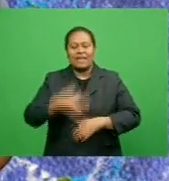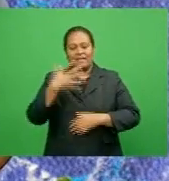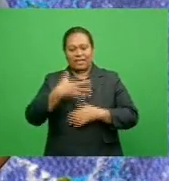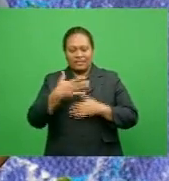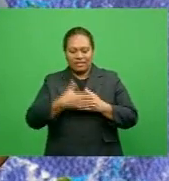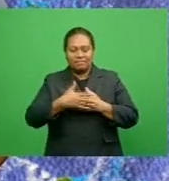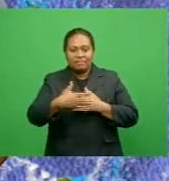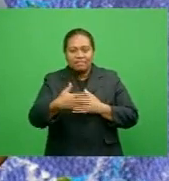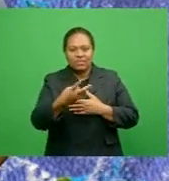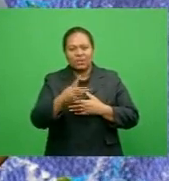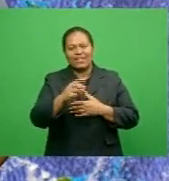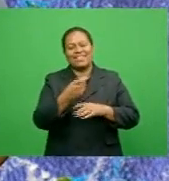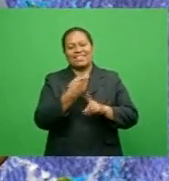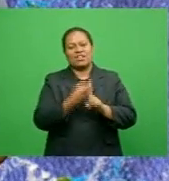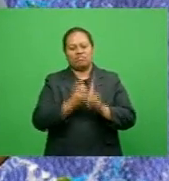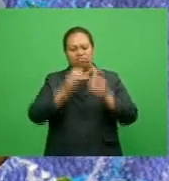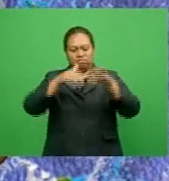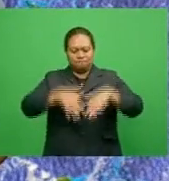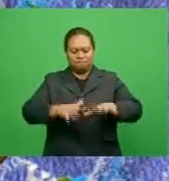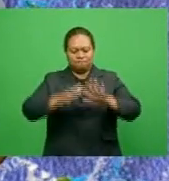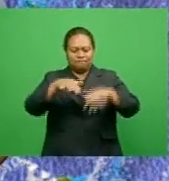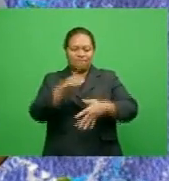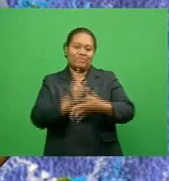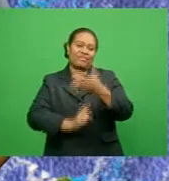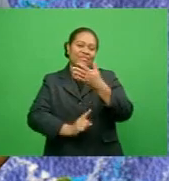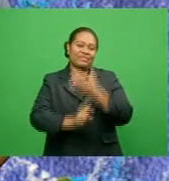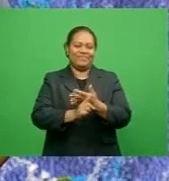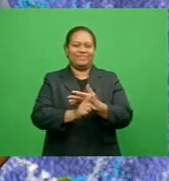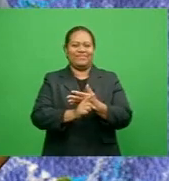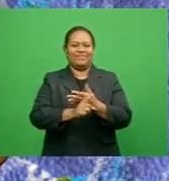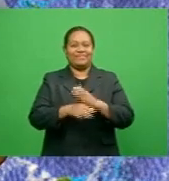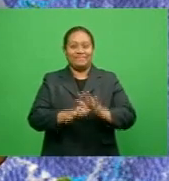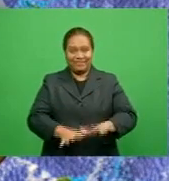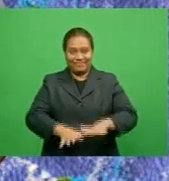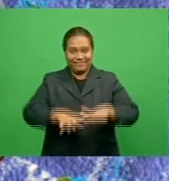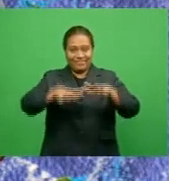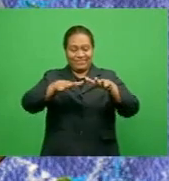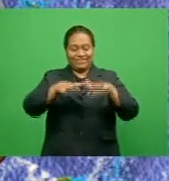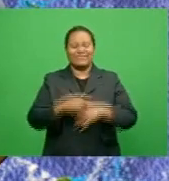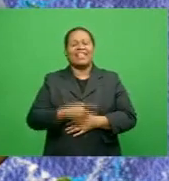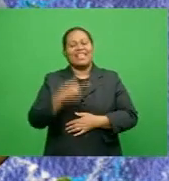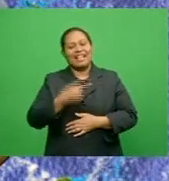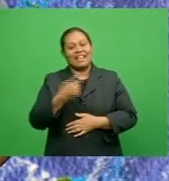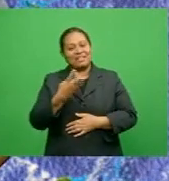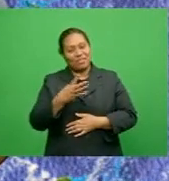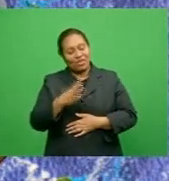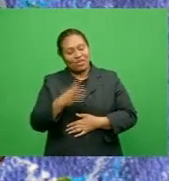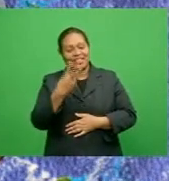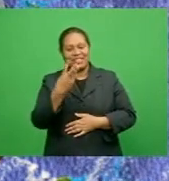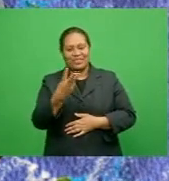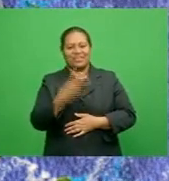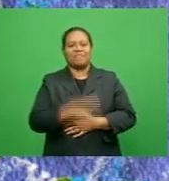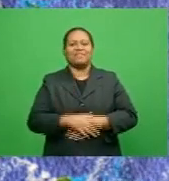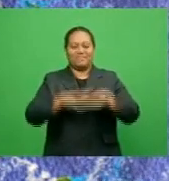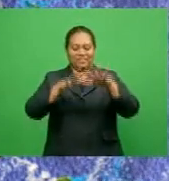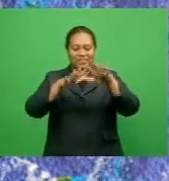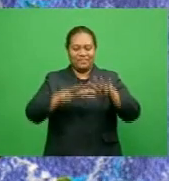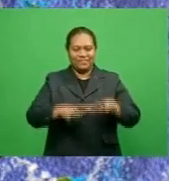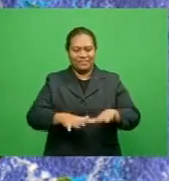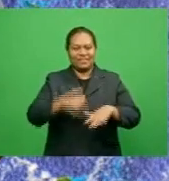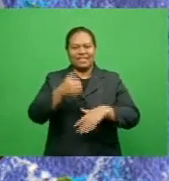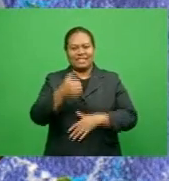20 knots, rough seas. Turning to the tides, high tide at 11:43 p.m. with low tide